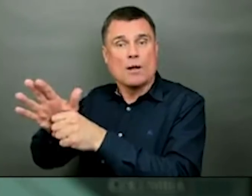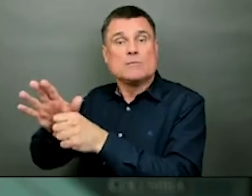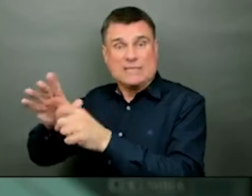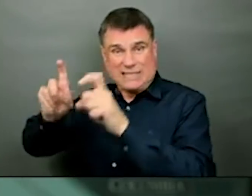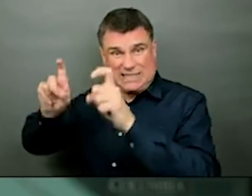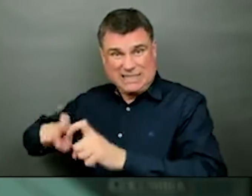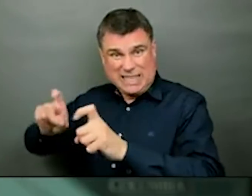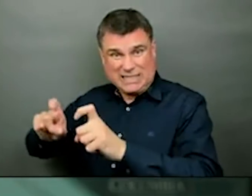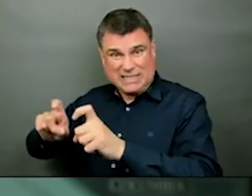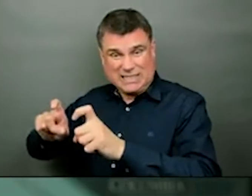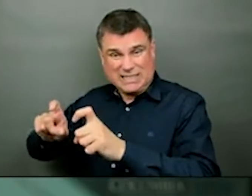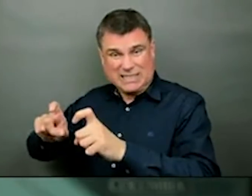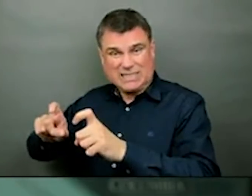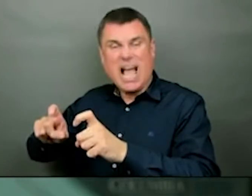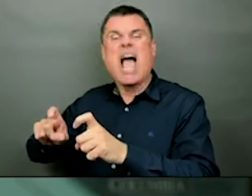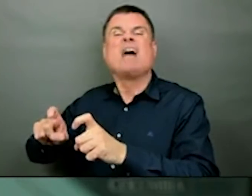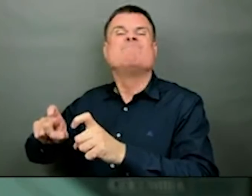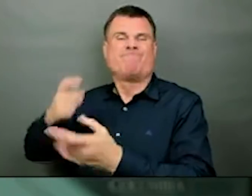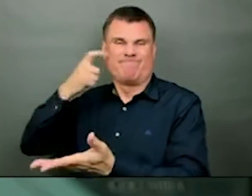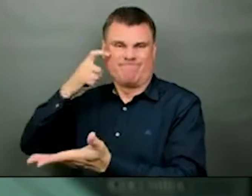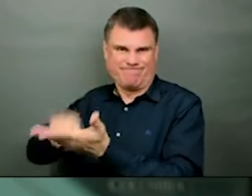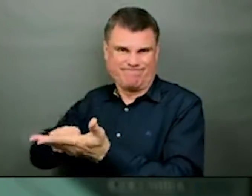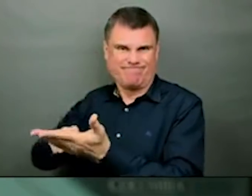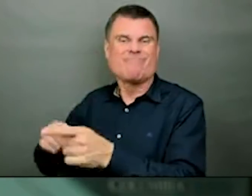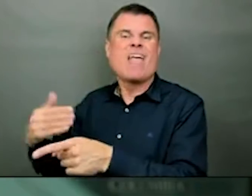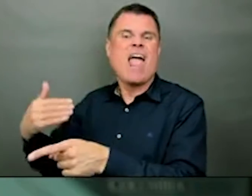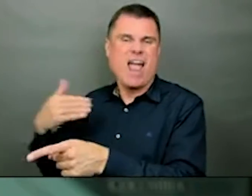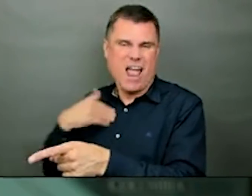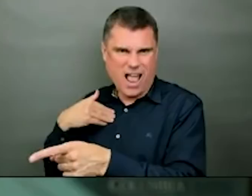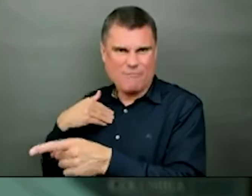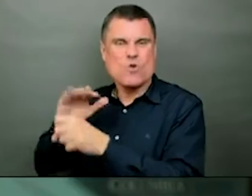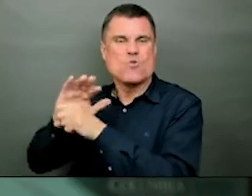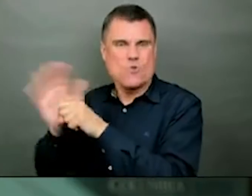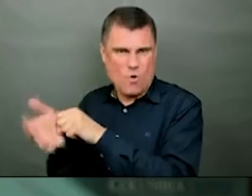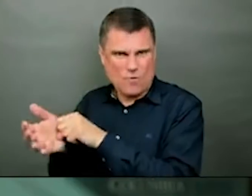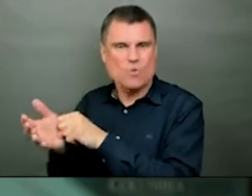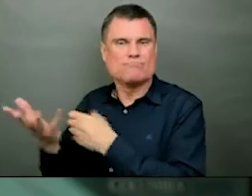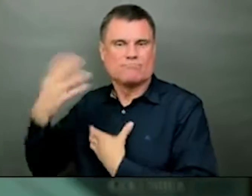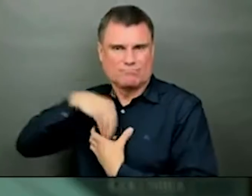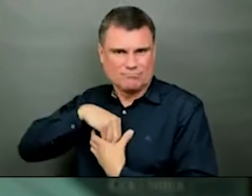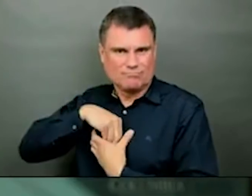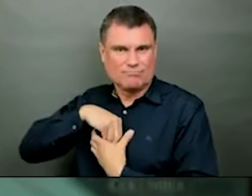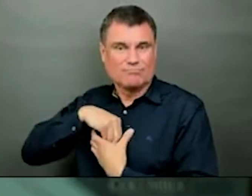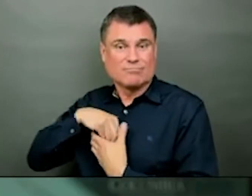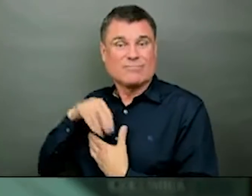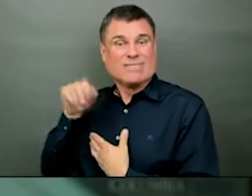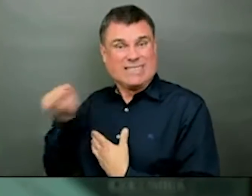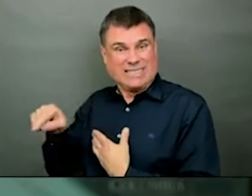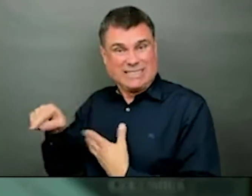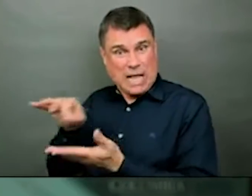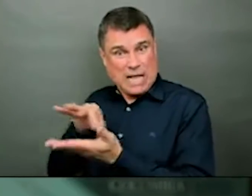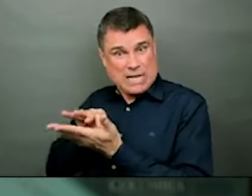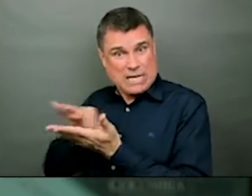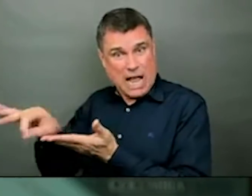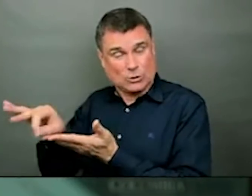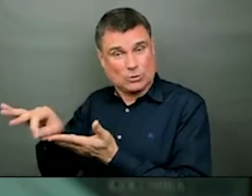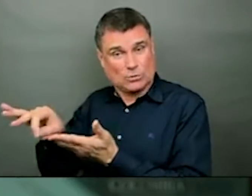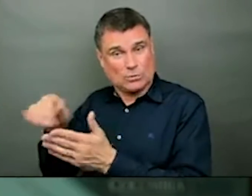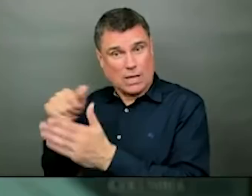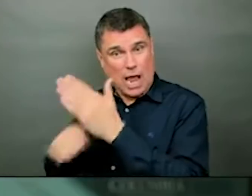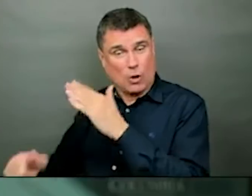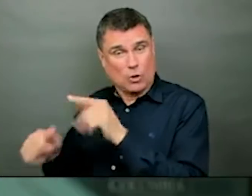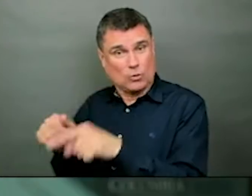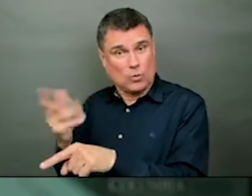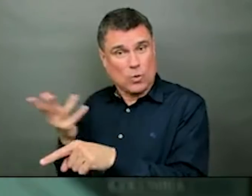right? Because it's the place where you reside where we define the case. So in the case